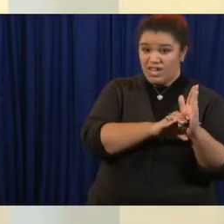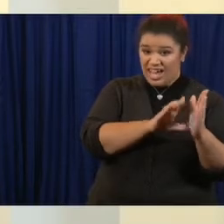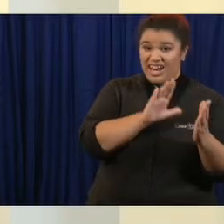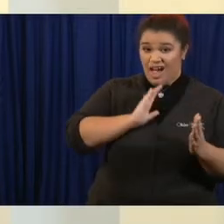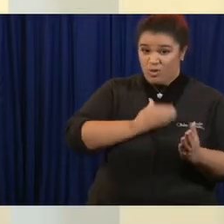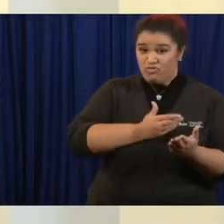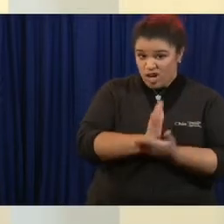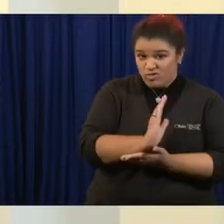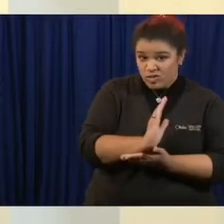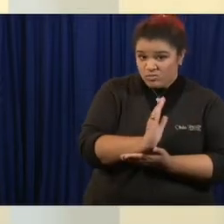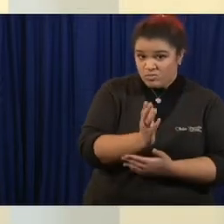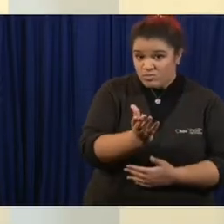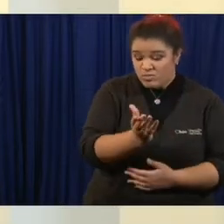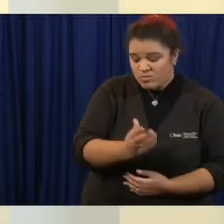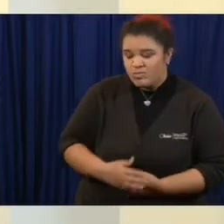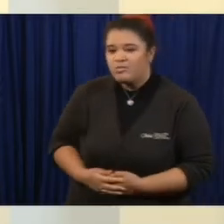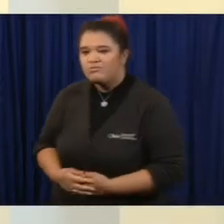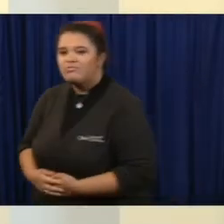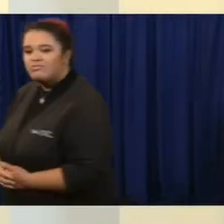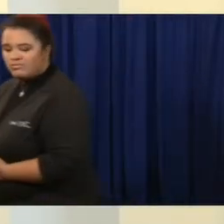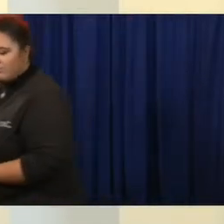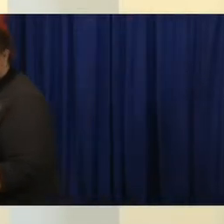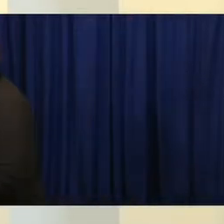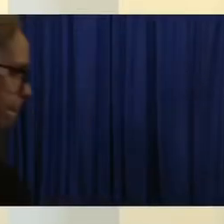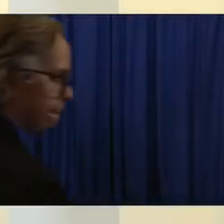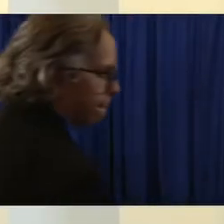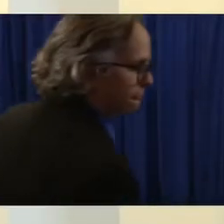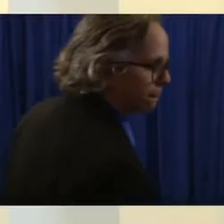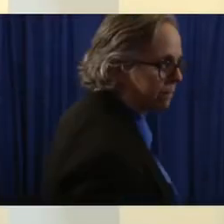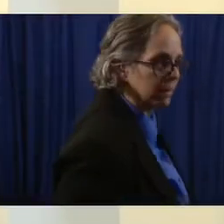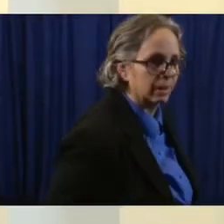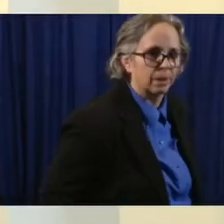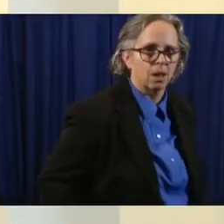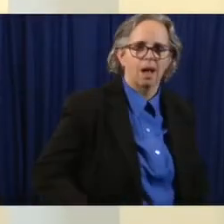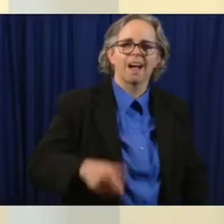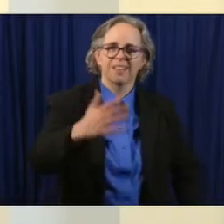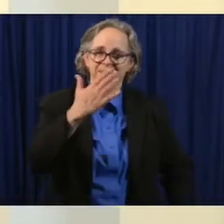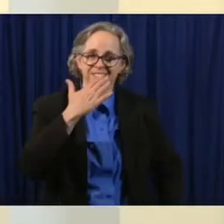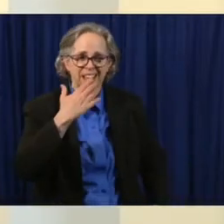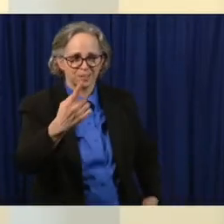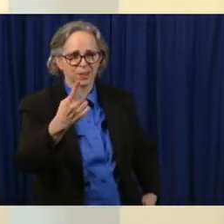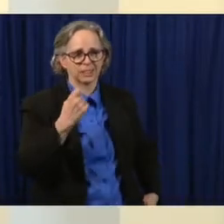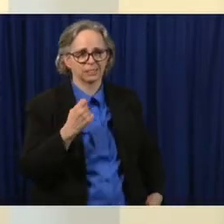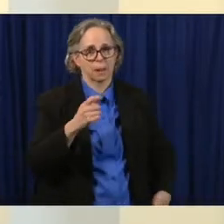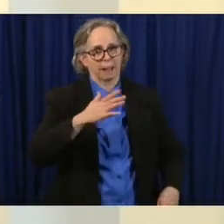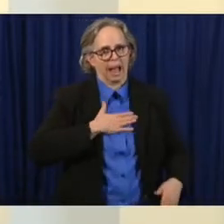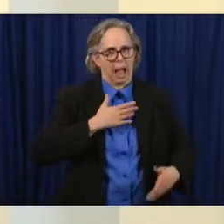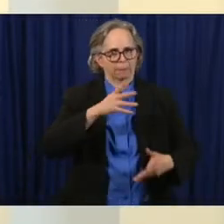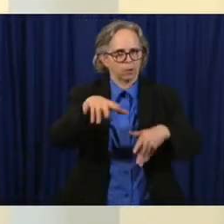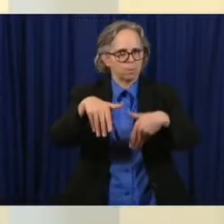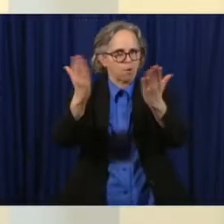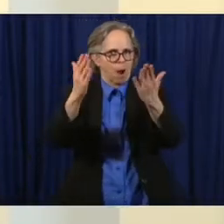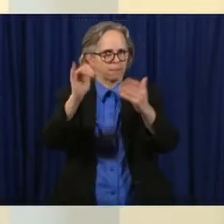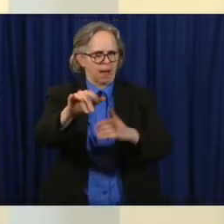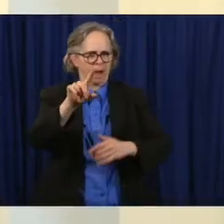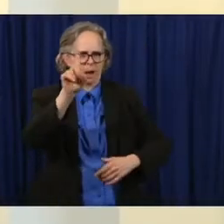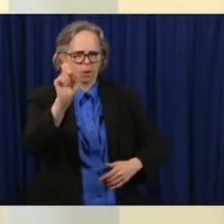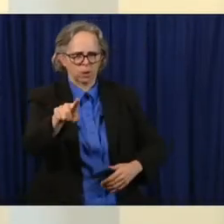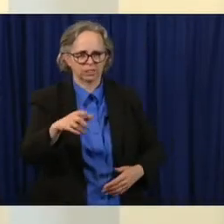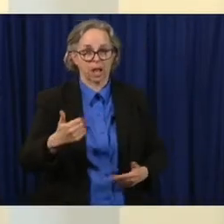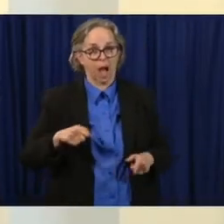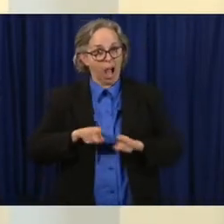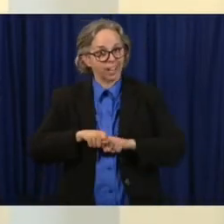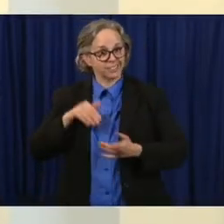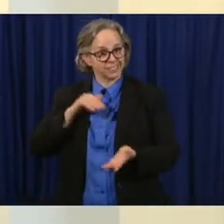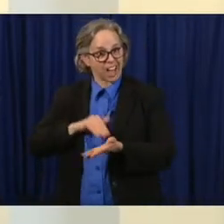Thank you for your question. I'm actually glad you raised it because as a doctor or a scientist, I'm often not aware of the